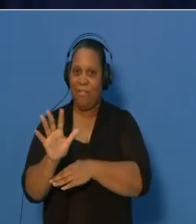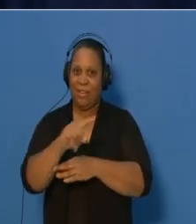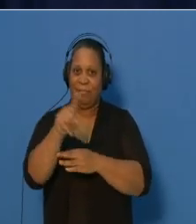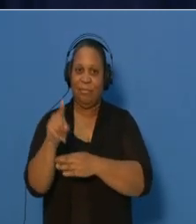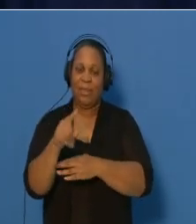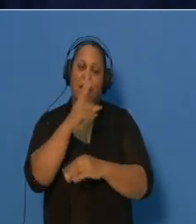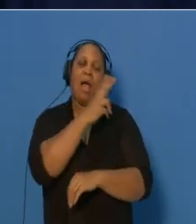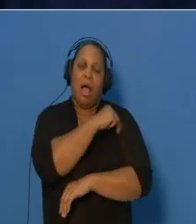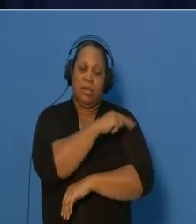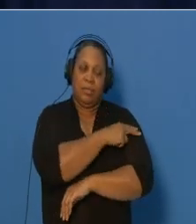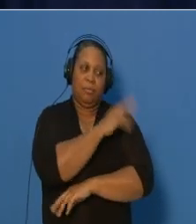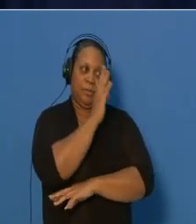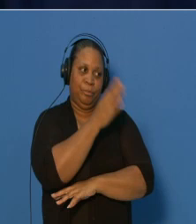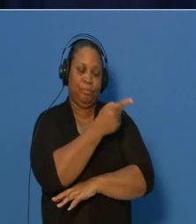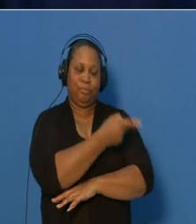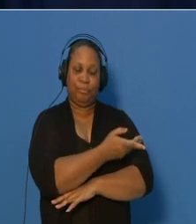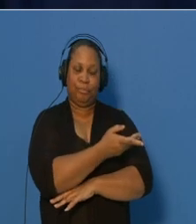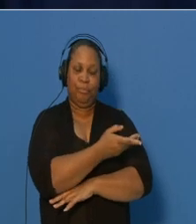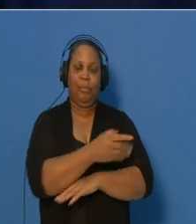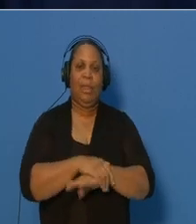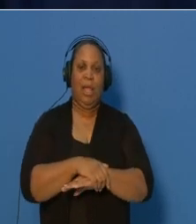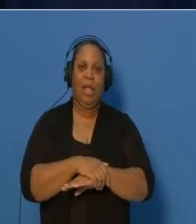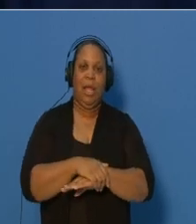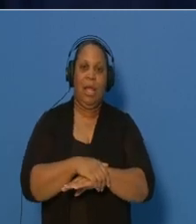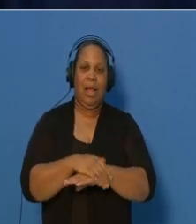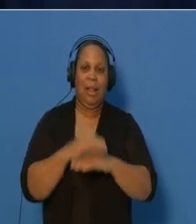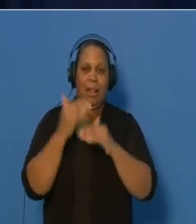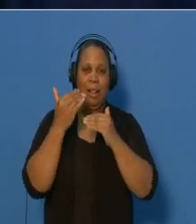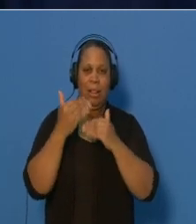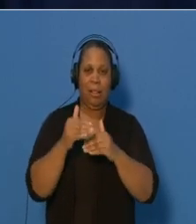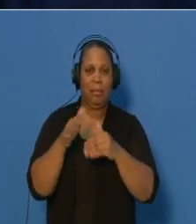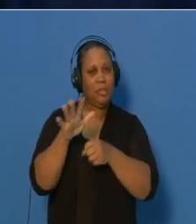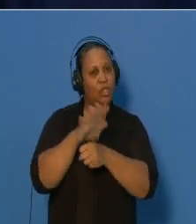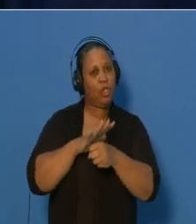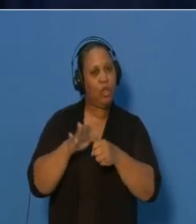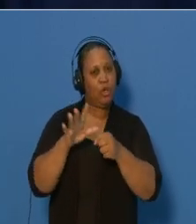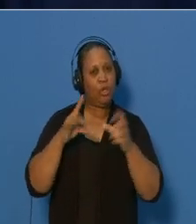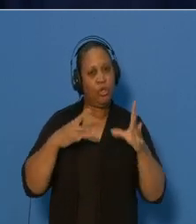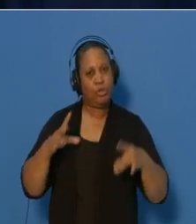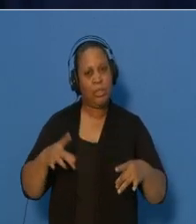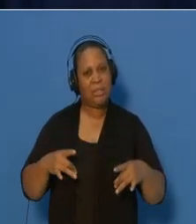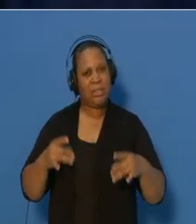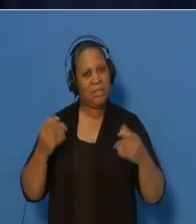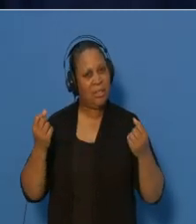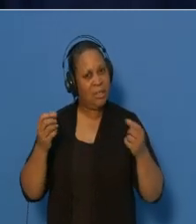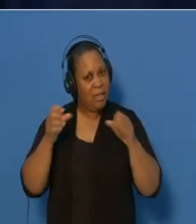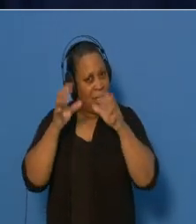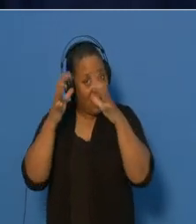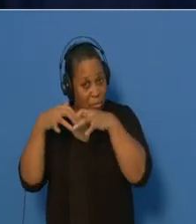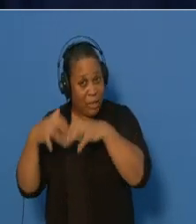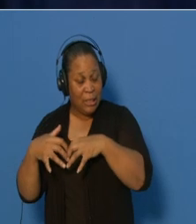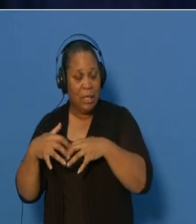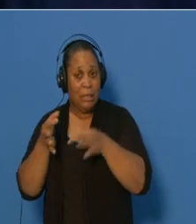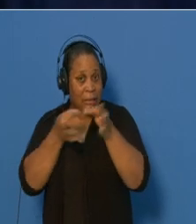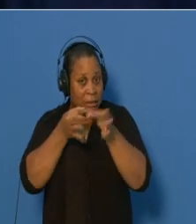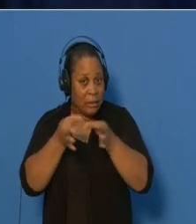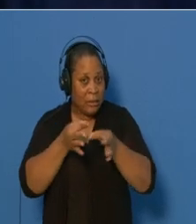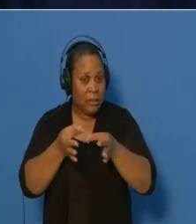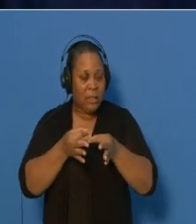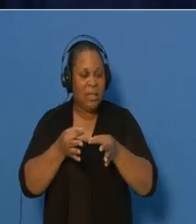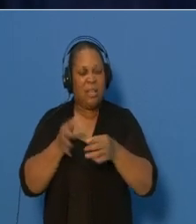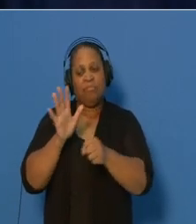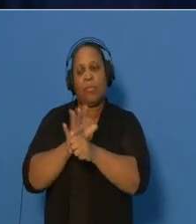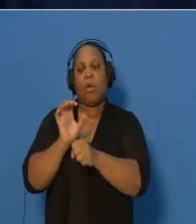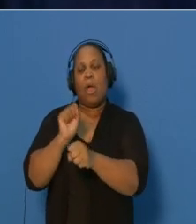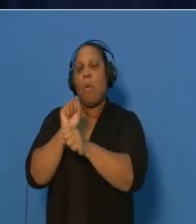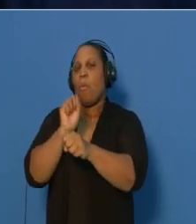are hospitalized. Limited local transmission. Can you break that down? 'Cause Limited is that local not- transmission, as we said before, would be at either the workplace or